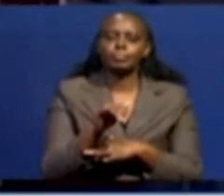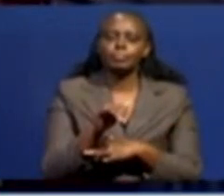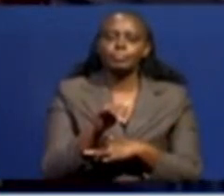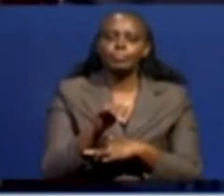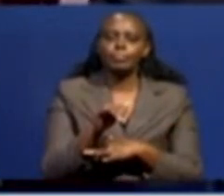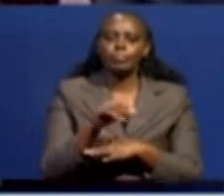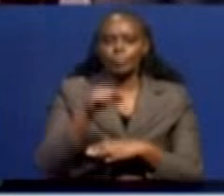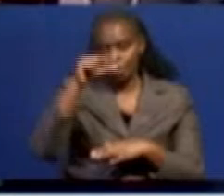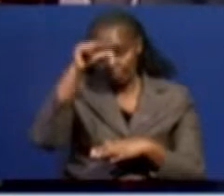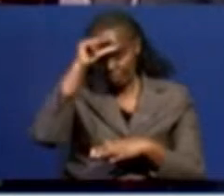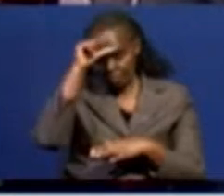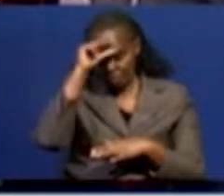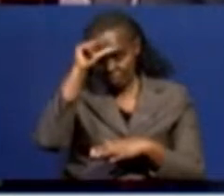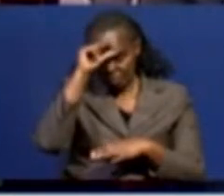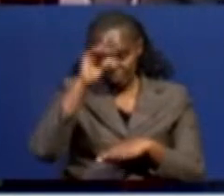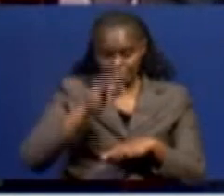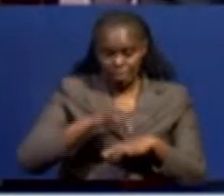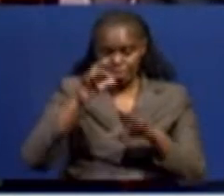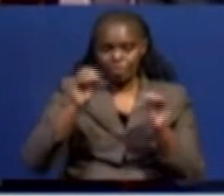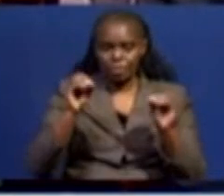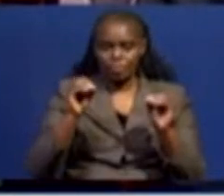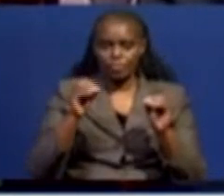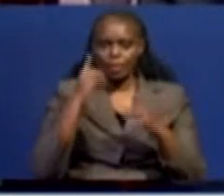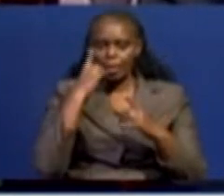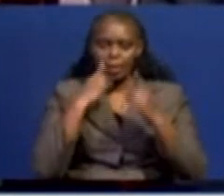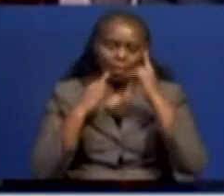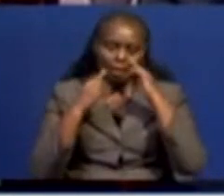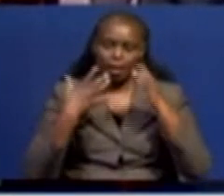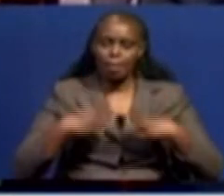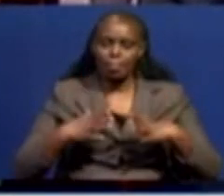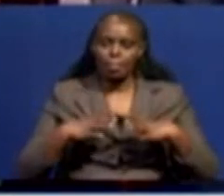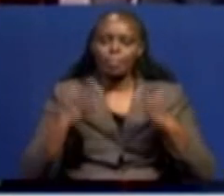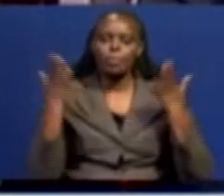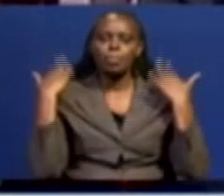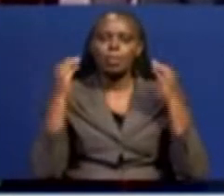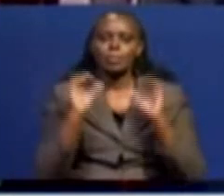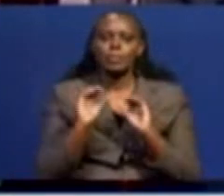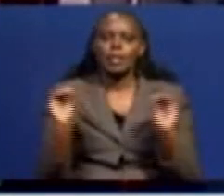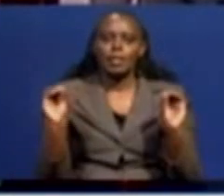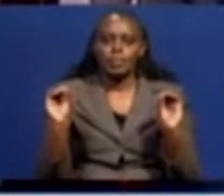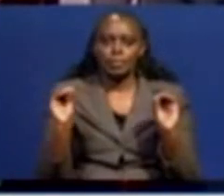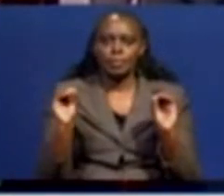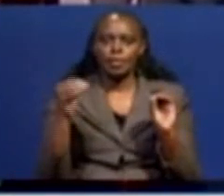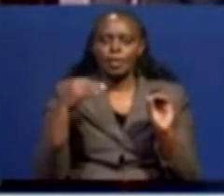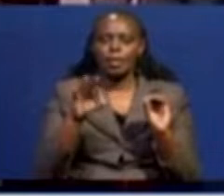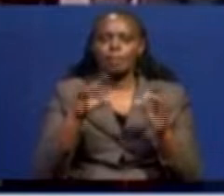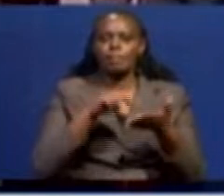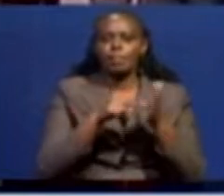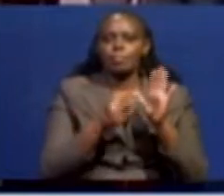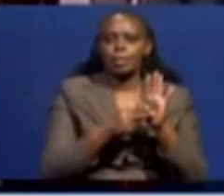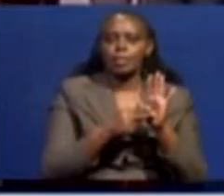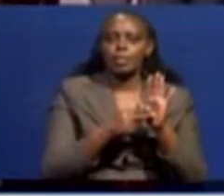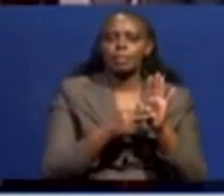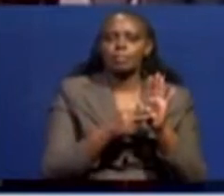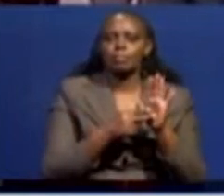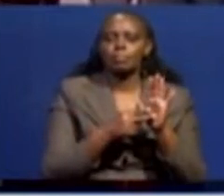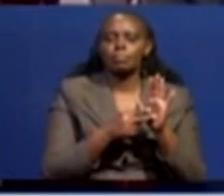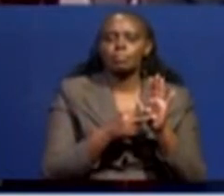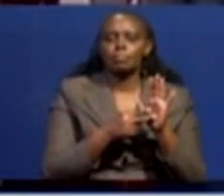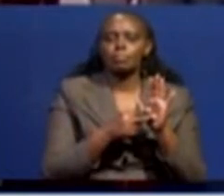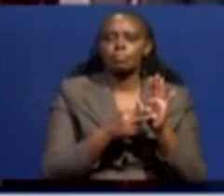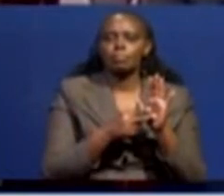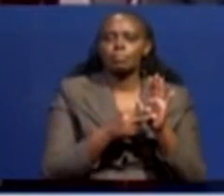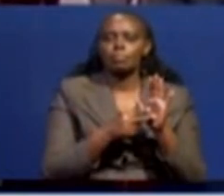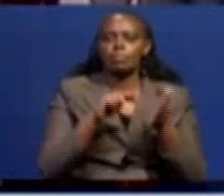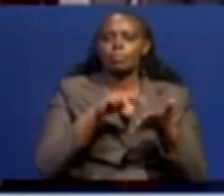because the government is not sensitive to the cry of the people of Meru, even if it means taking